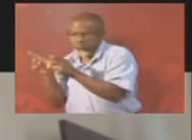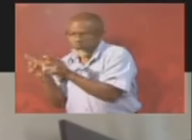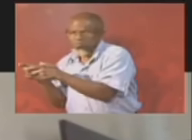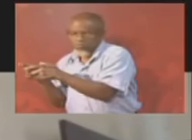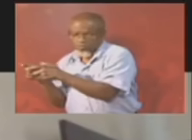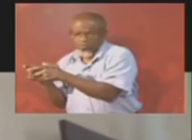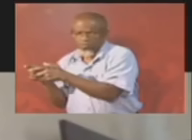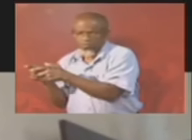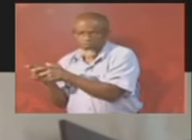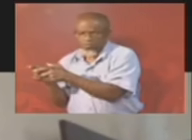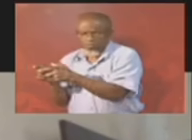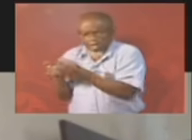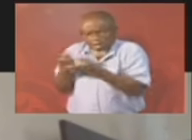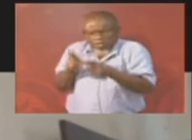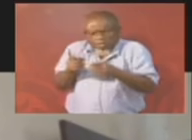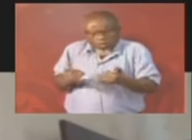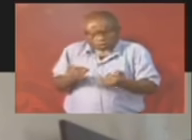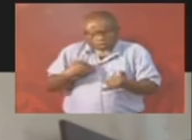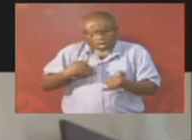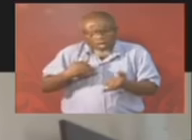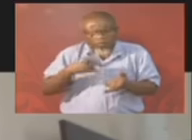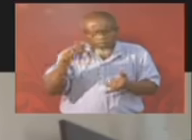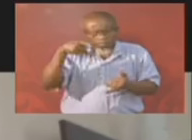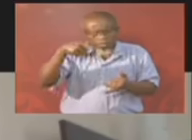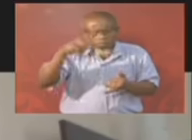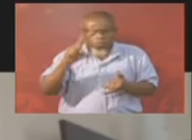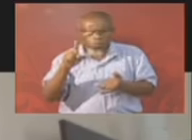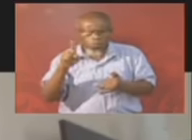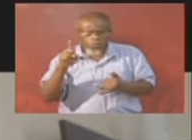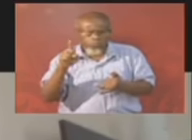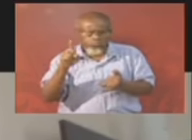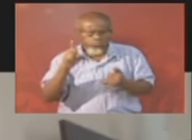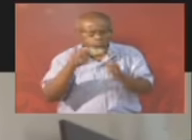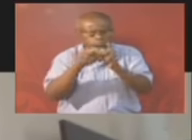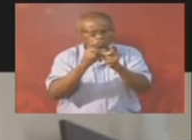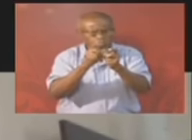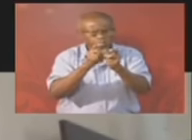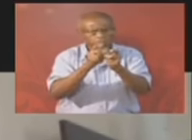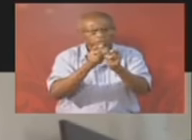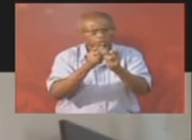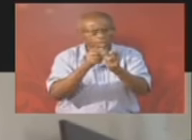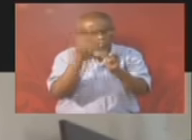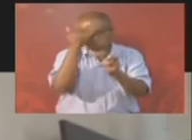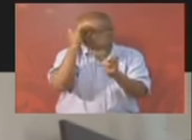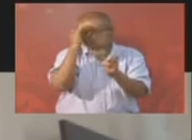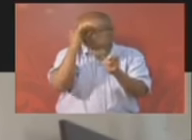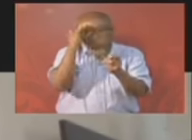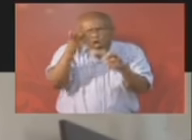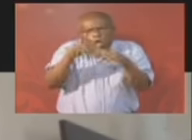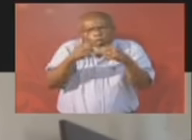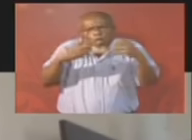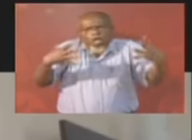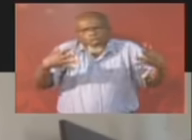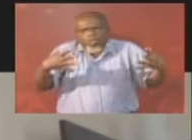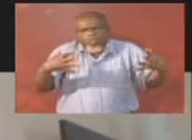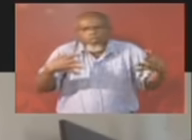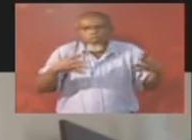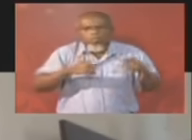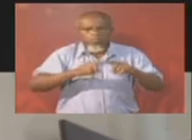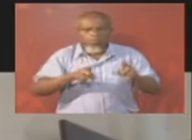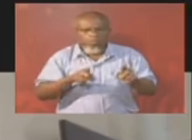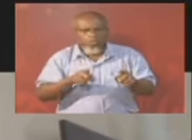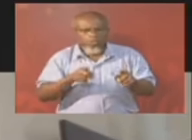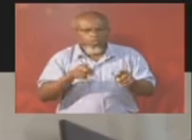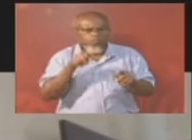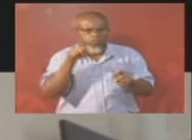P1 variants in the population, we don't know to what extent. I was wondering, Dr. Heinz, based on your expert advice,